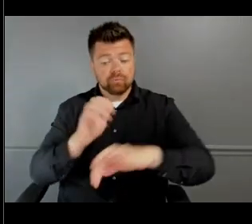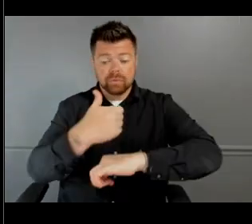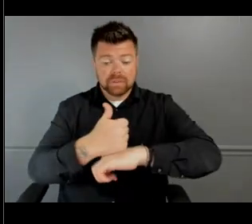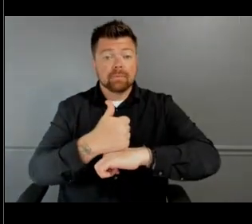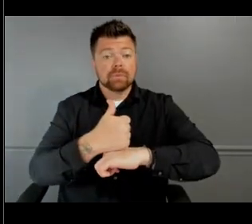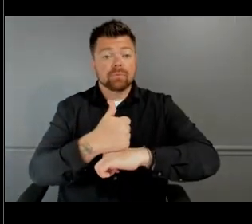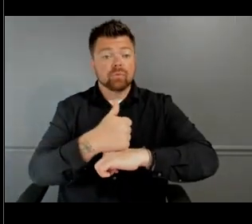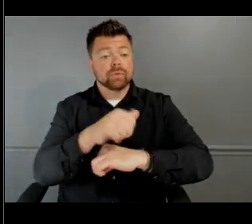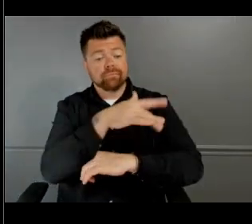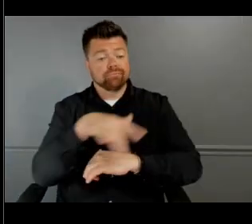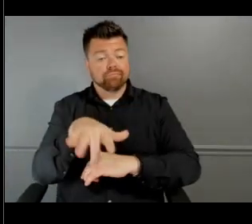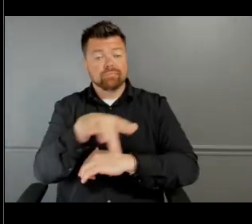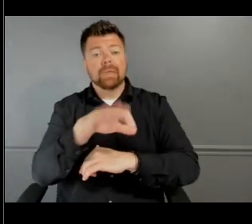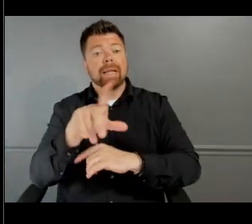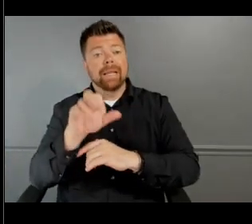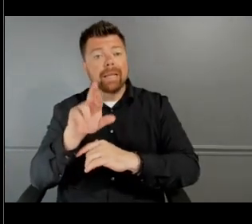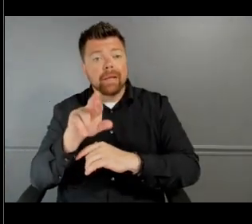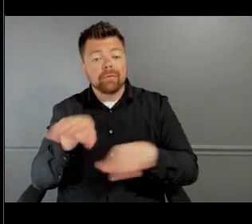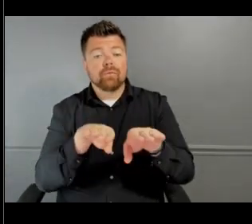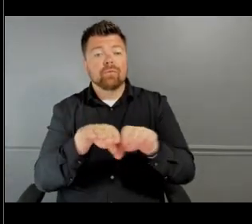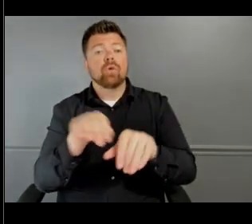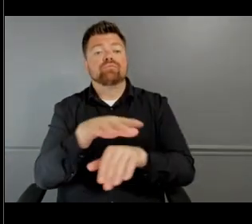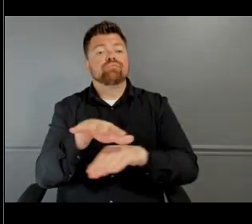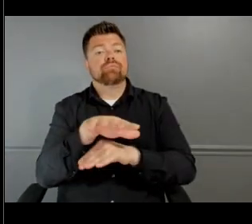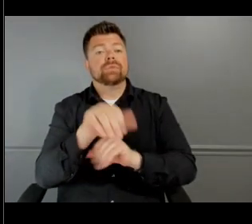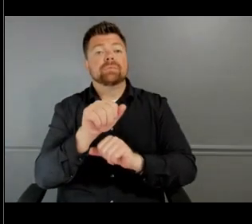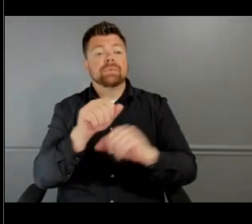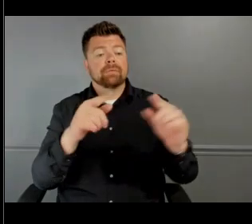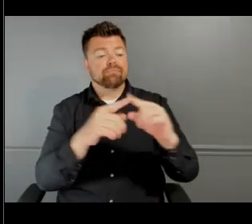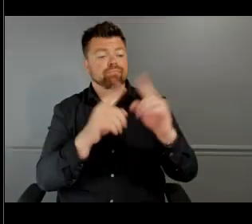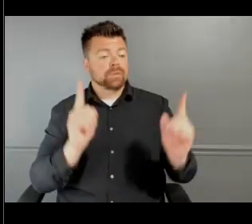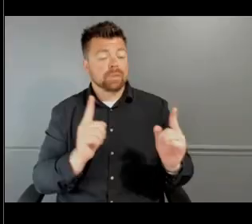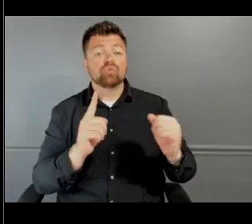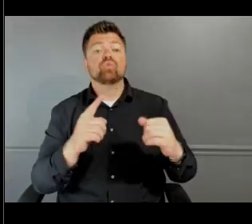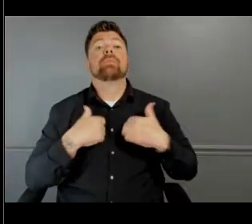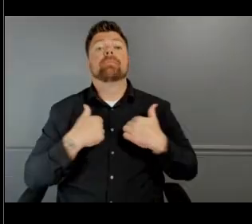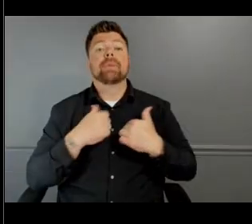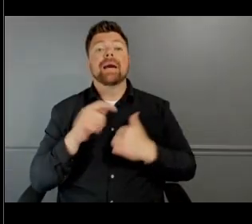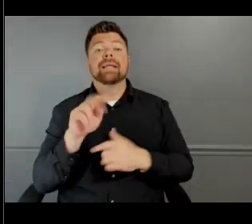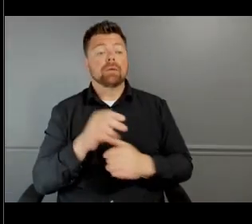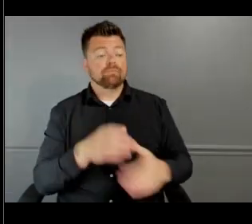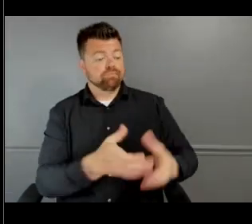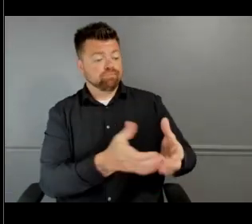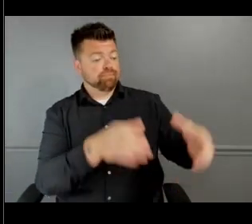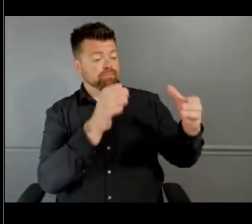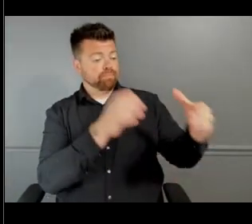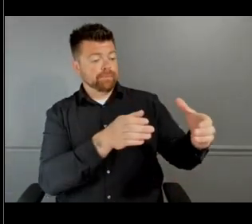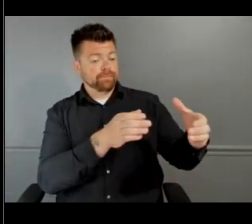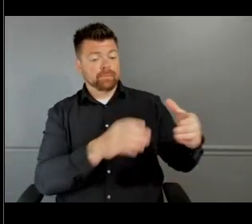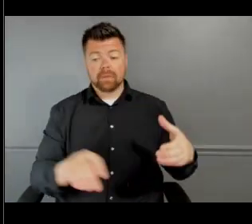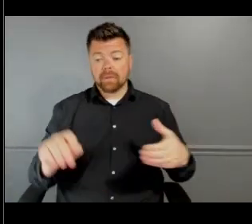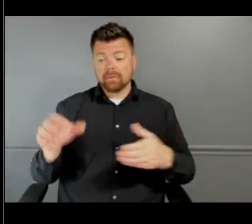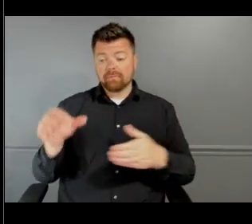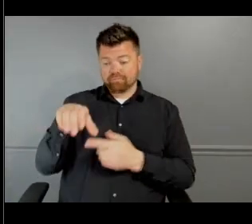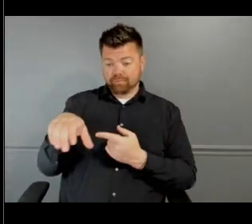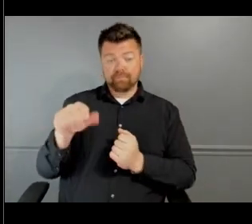the clear floor space adjacent to the bathtub. Also, with the Specification